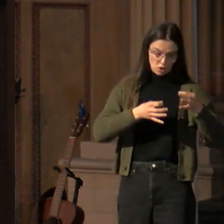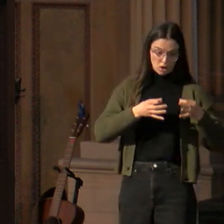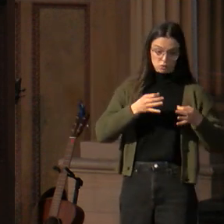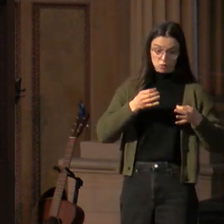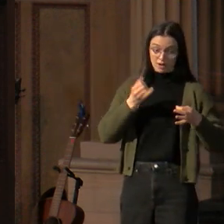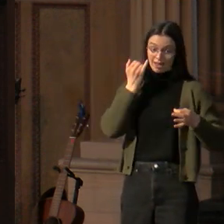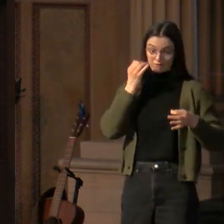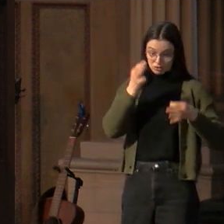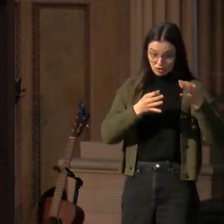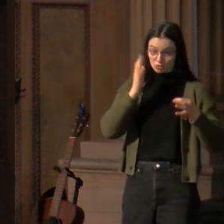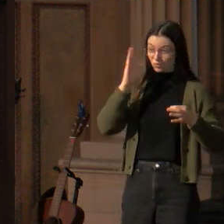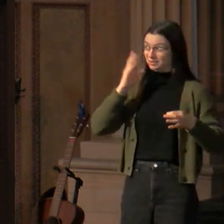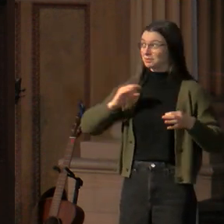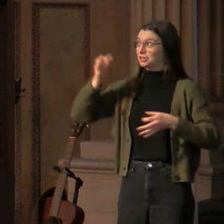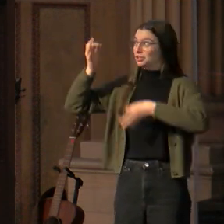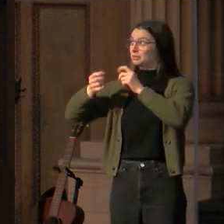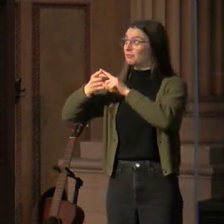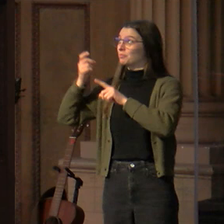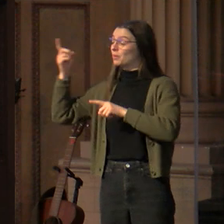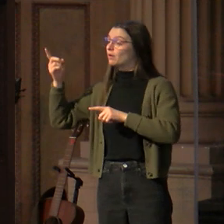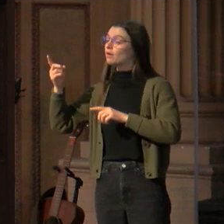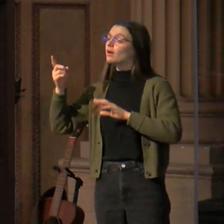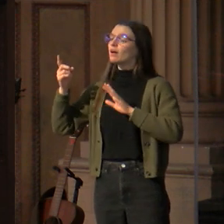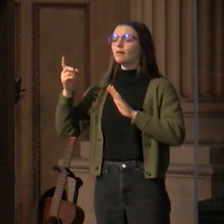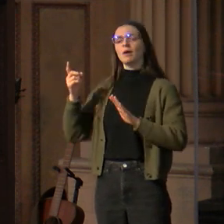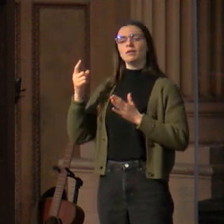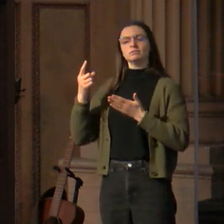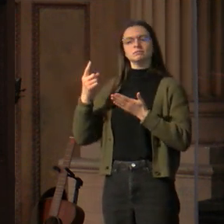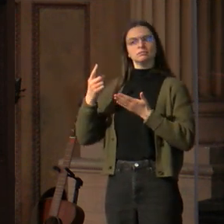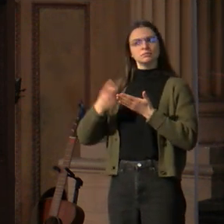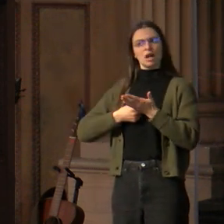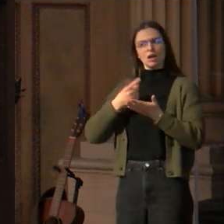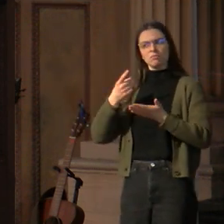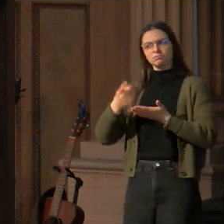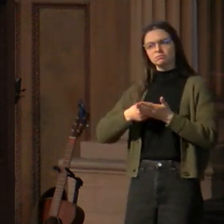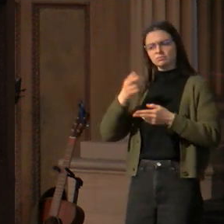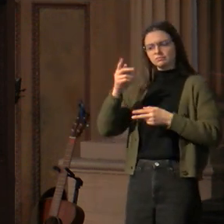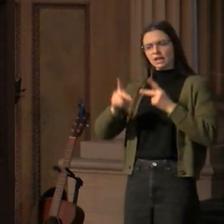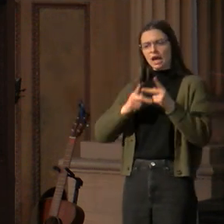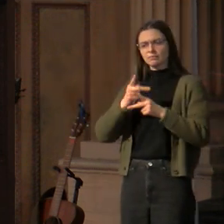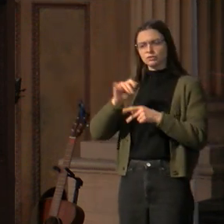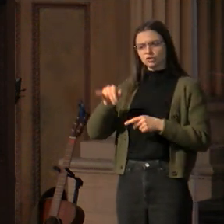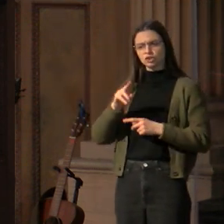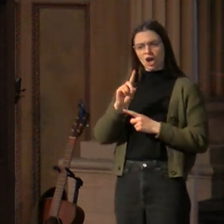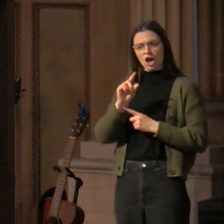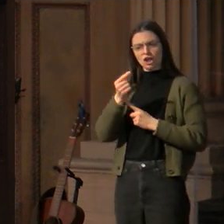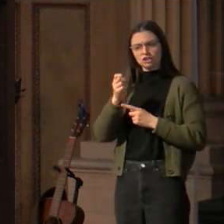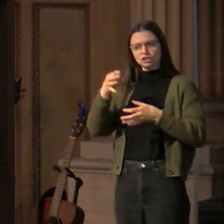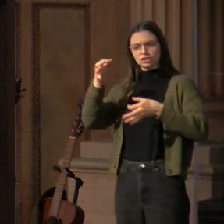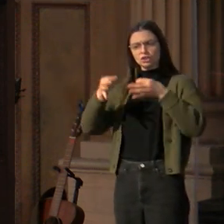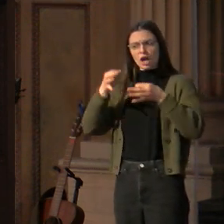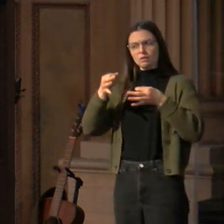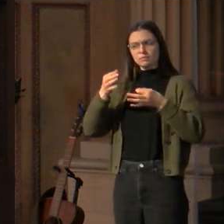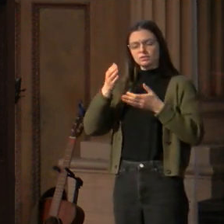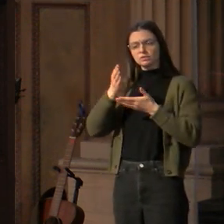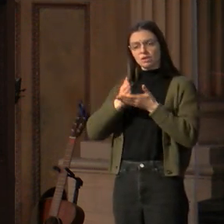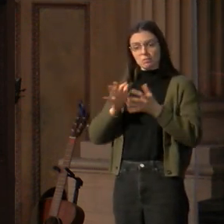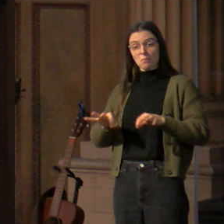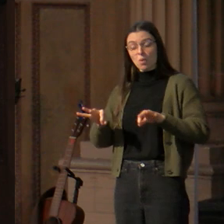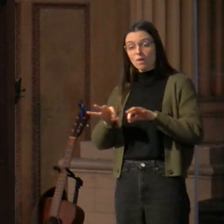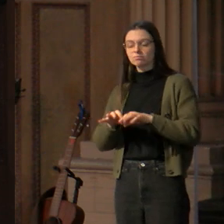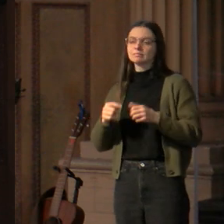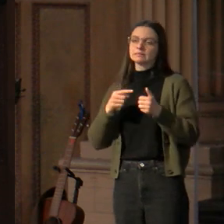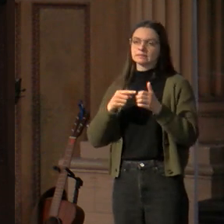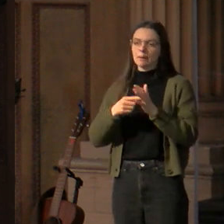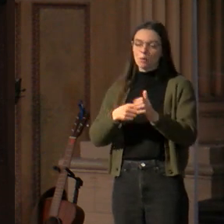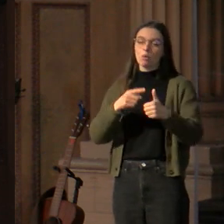kinds of judging, and not all of them are in view here. I we know there's the judging that happens in courts. There's